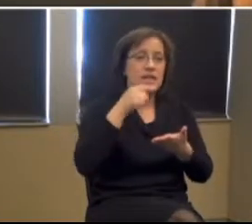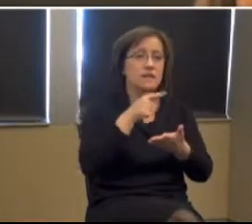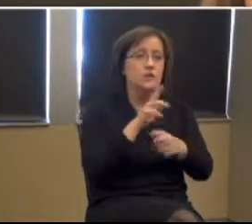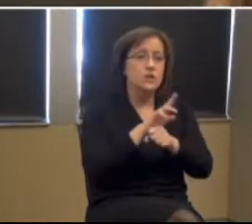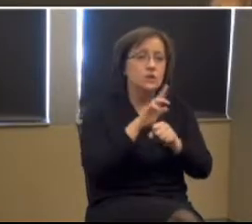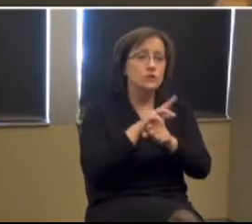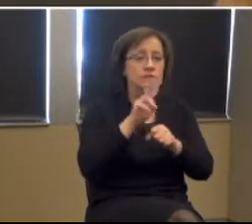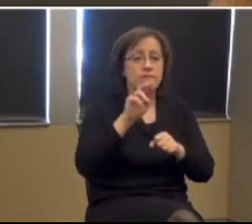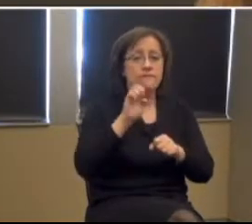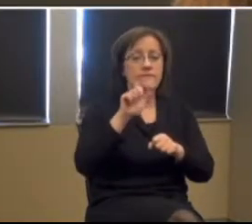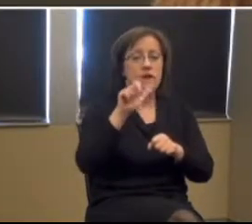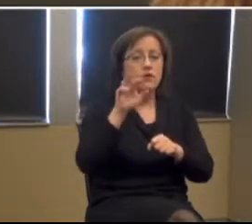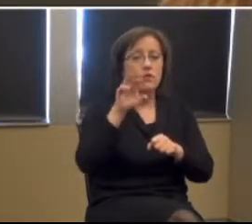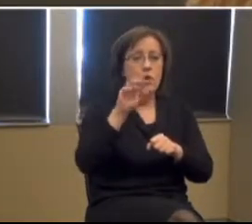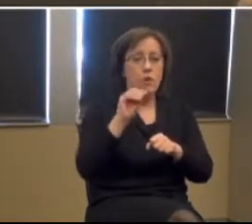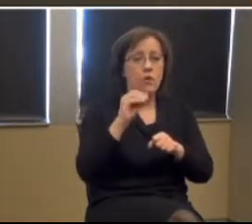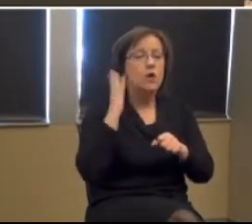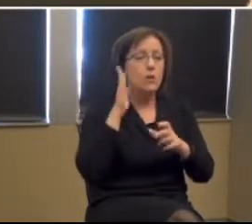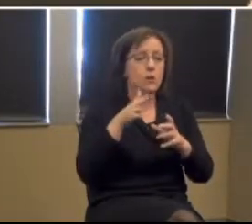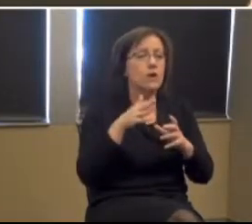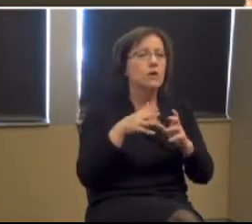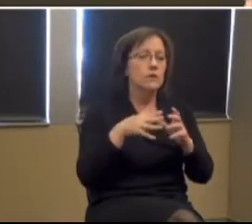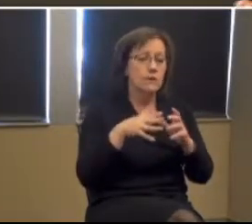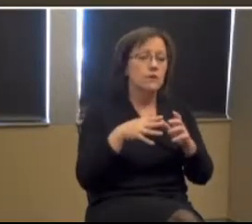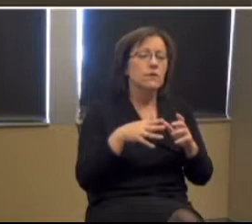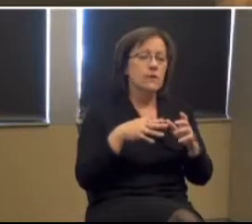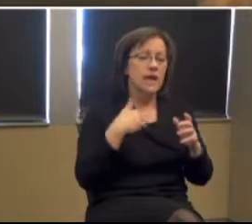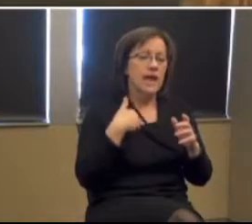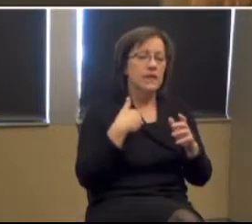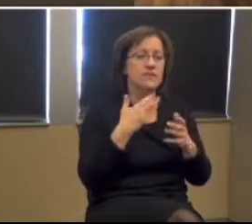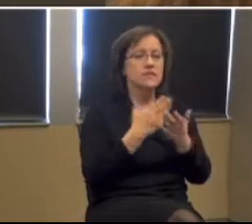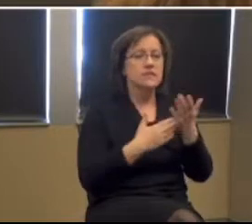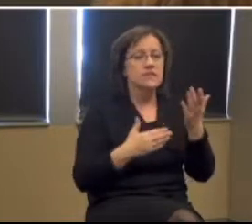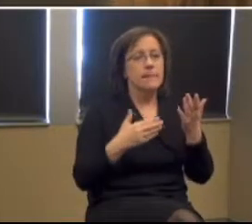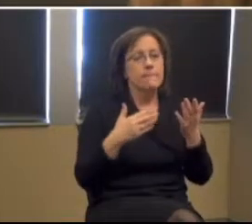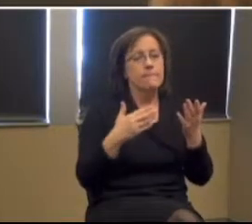couple pairs of scissors that we'll designate as our Velcro